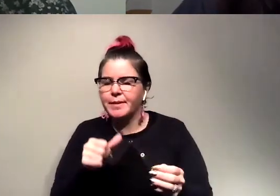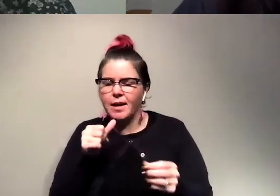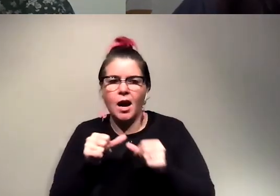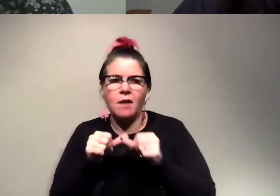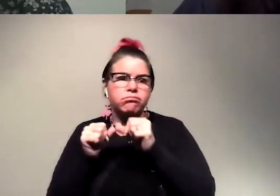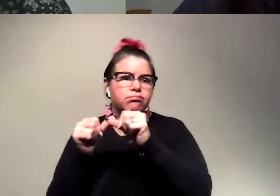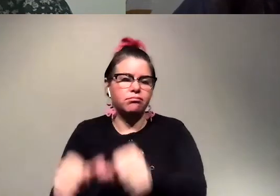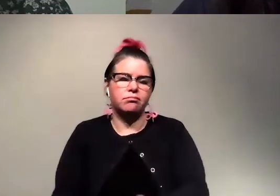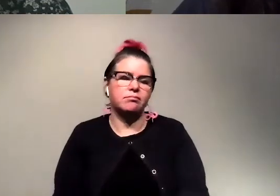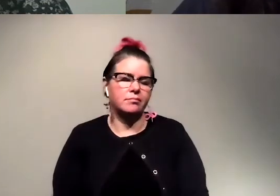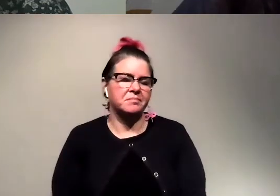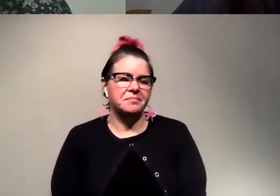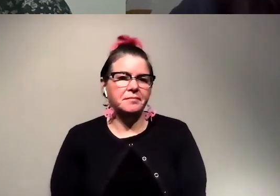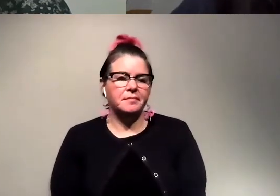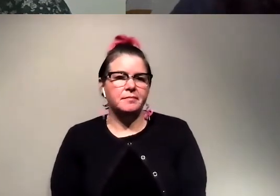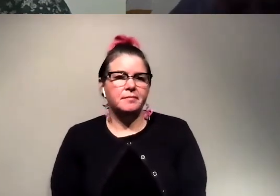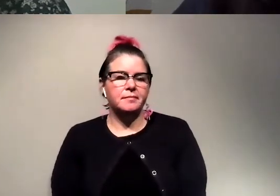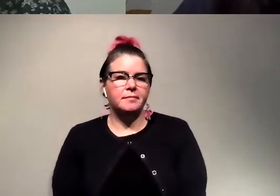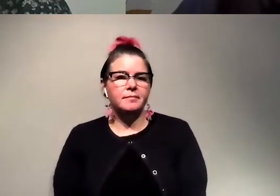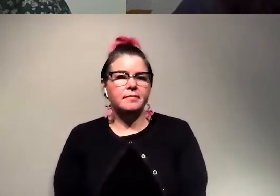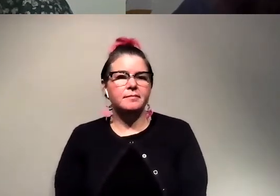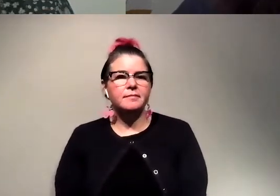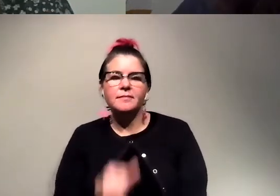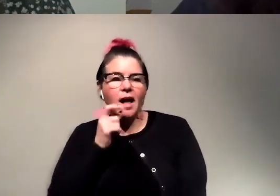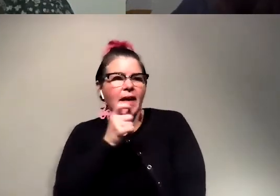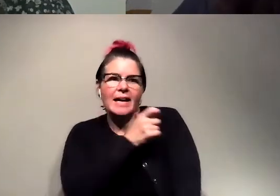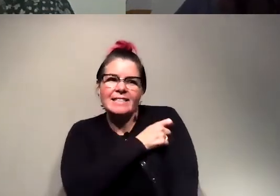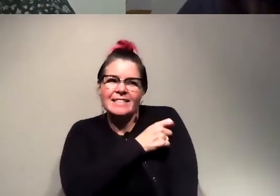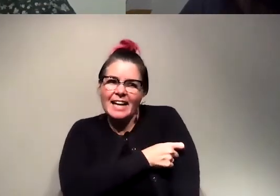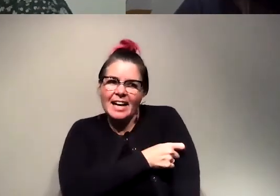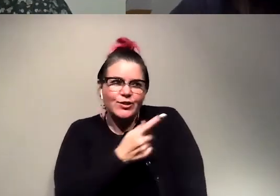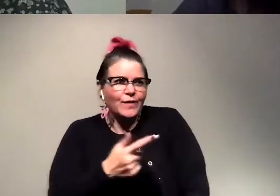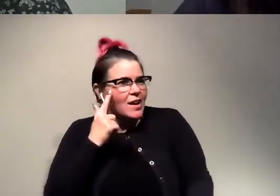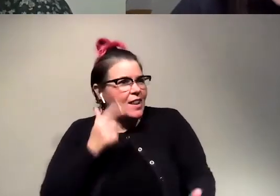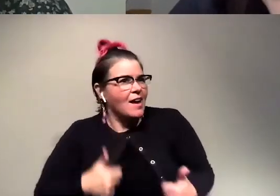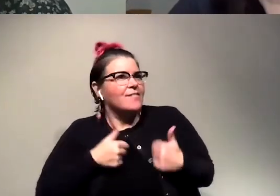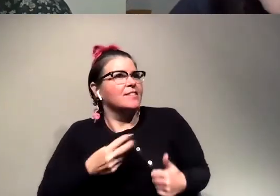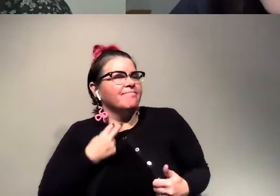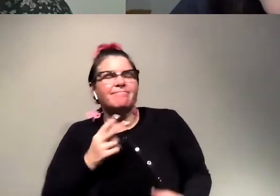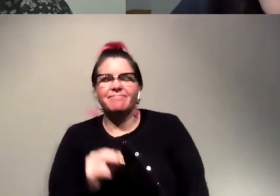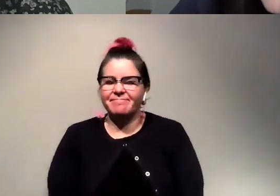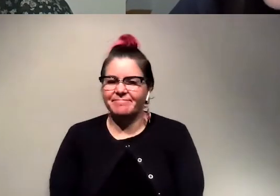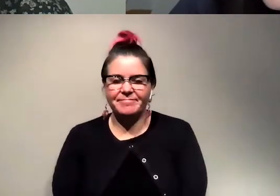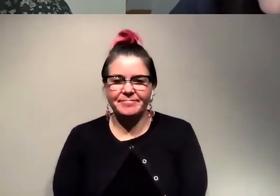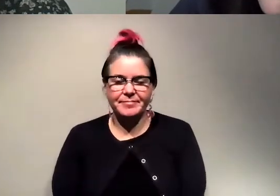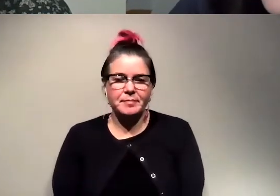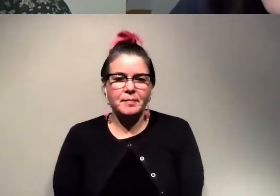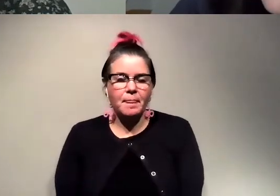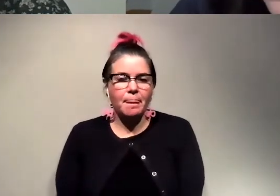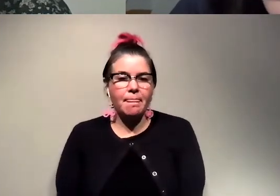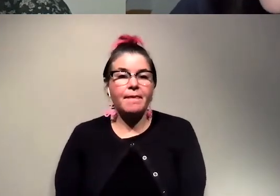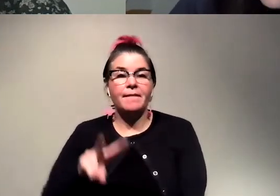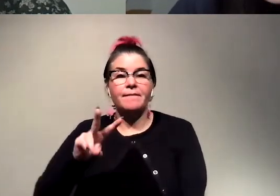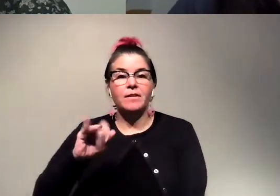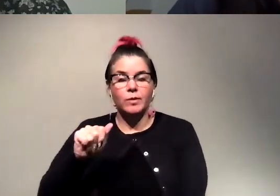them super long after. You're not like tattooing these lizards for life. Cool. Cool. So Victoria wants to